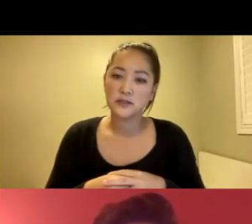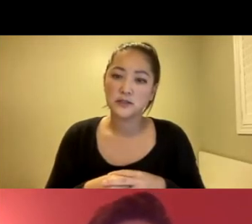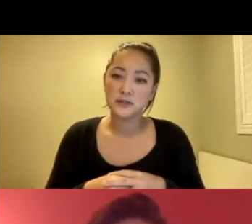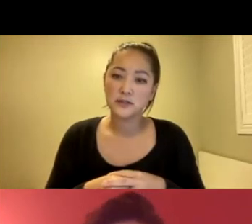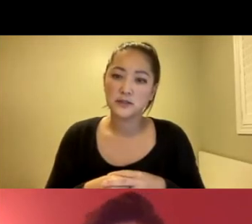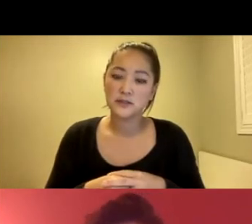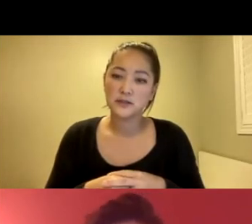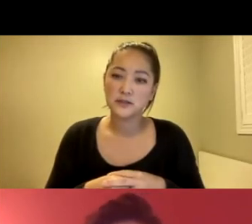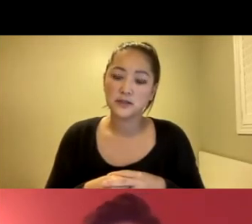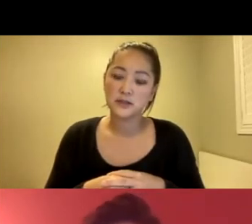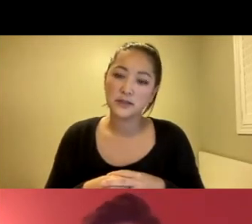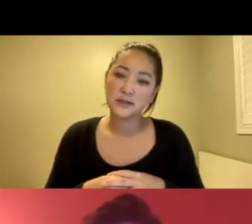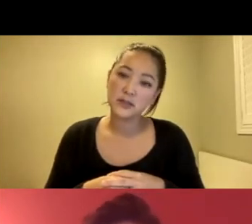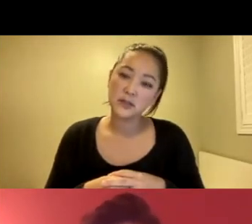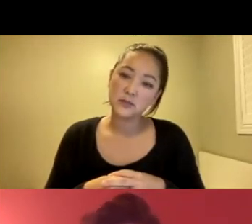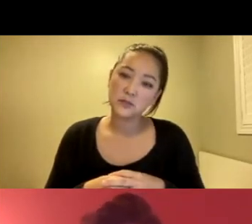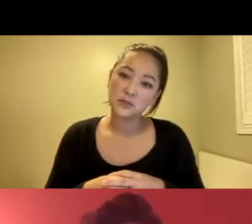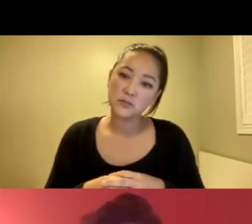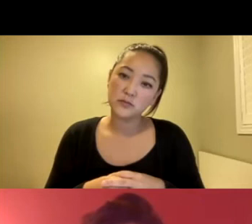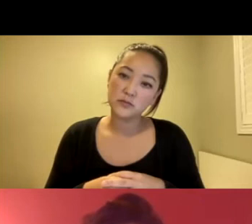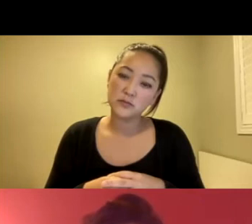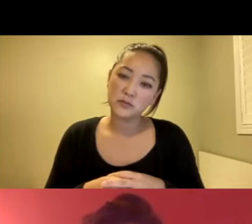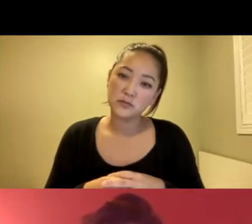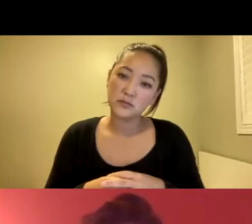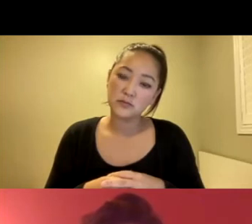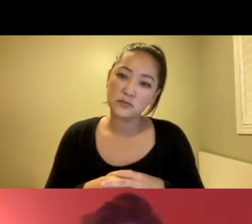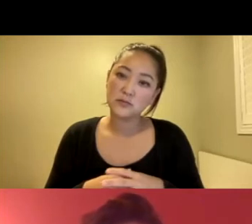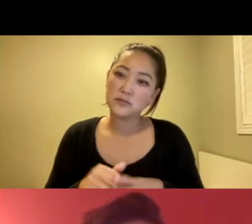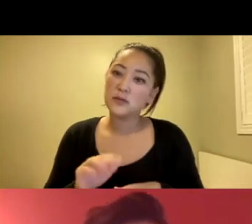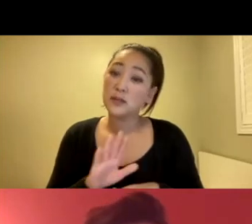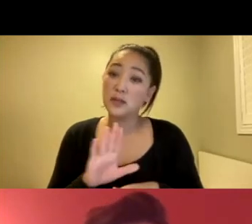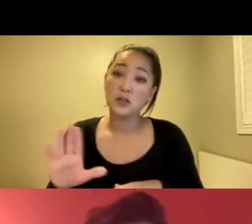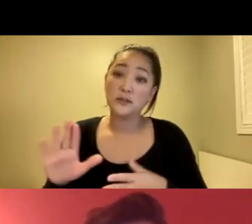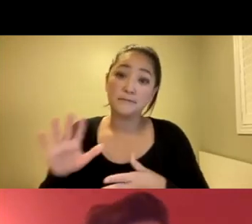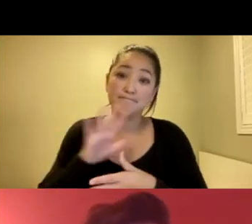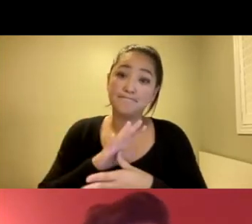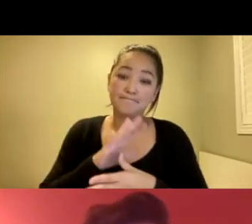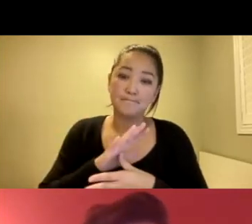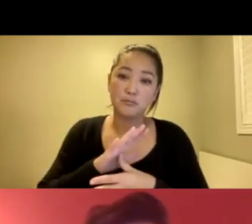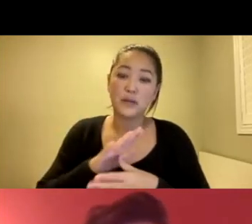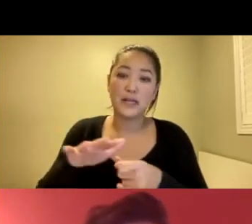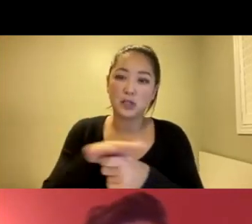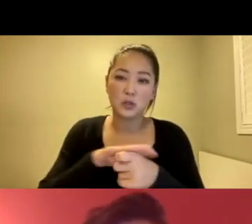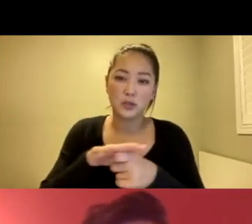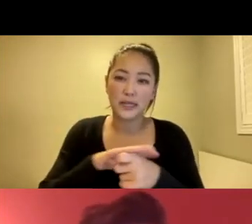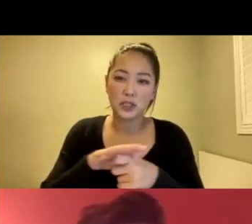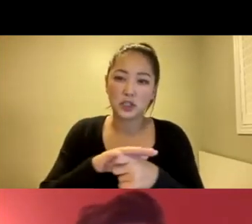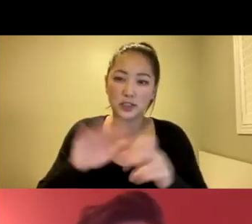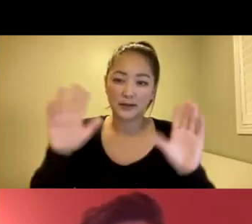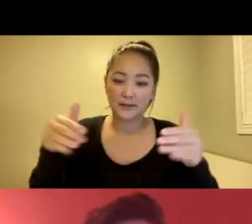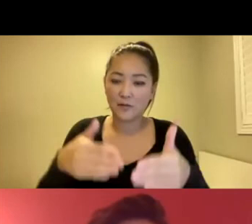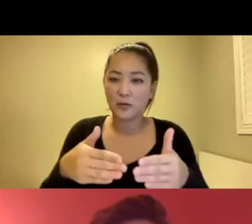you're imbuing your location, your main location, with joy and wonder and sort of